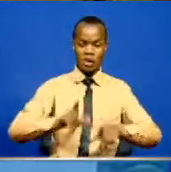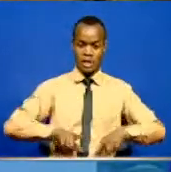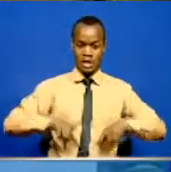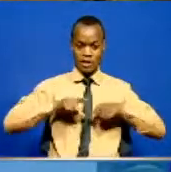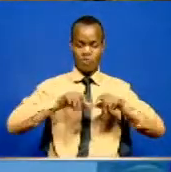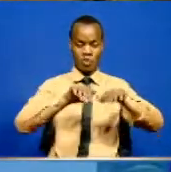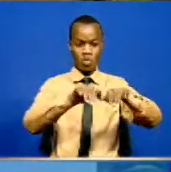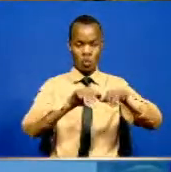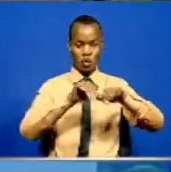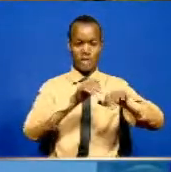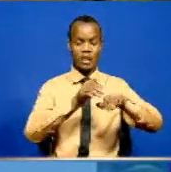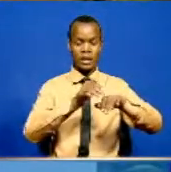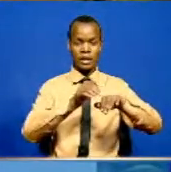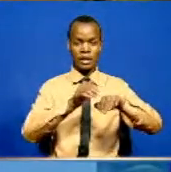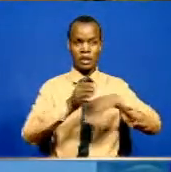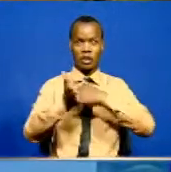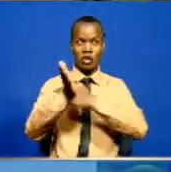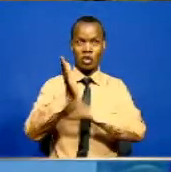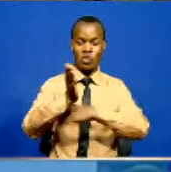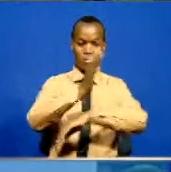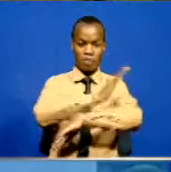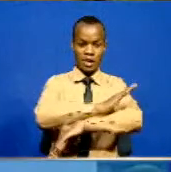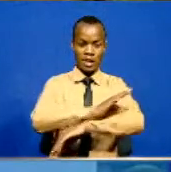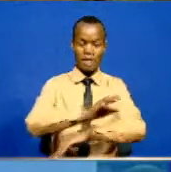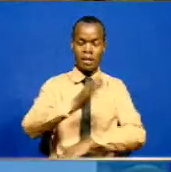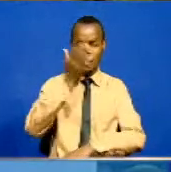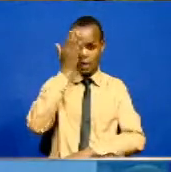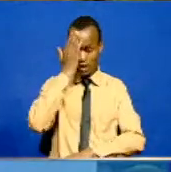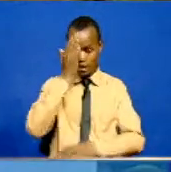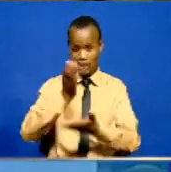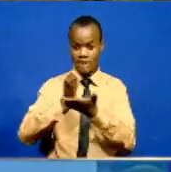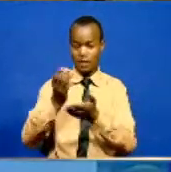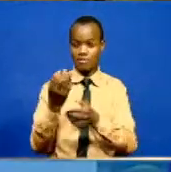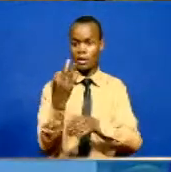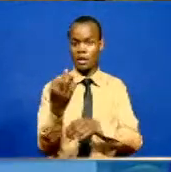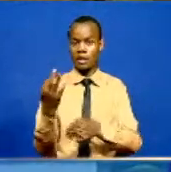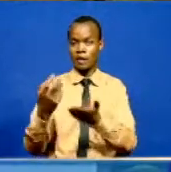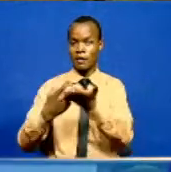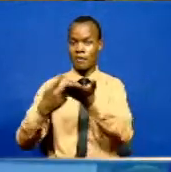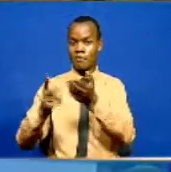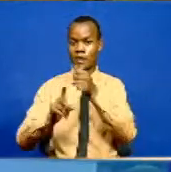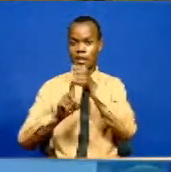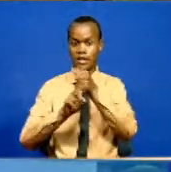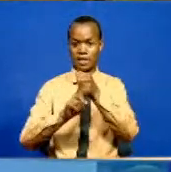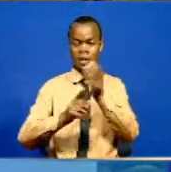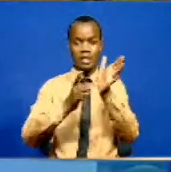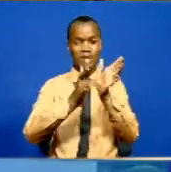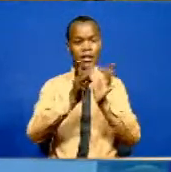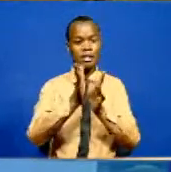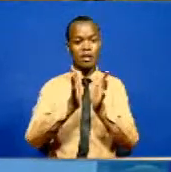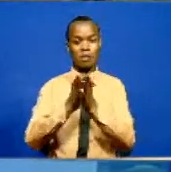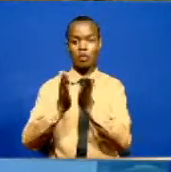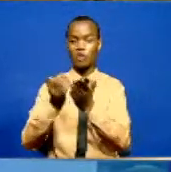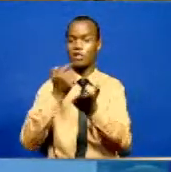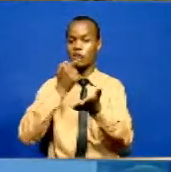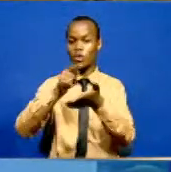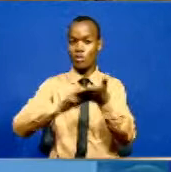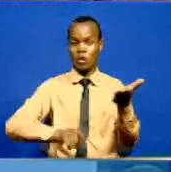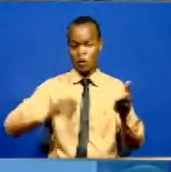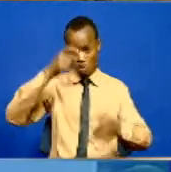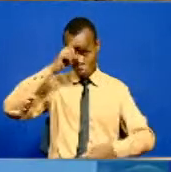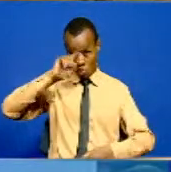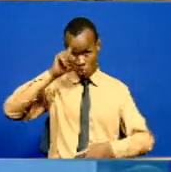and Savior, Jesus Christ, Isaiah chapter 33 and verse 6, the Bible says, wisdom and